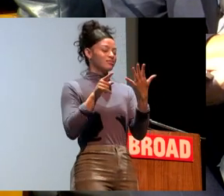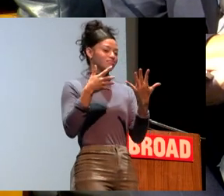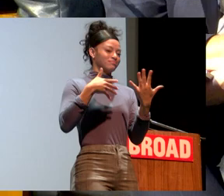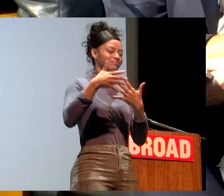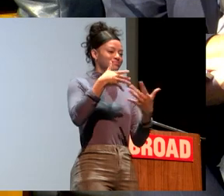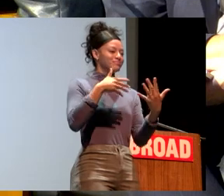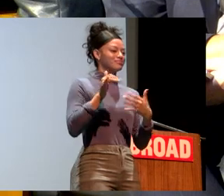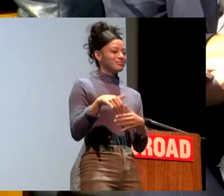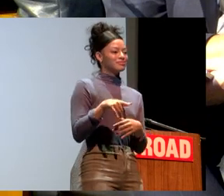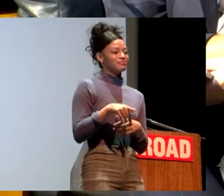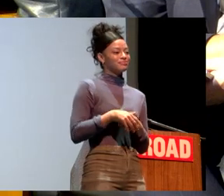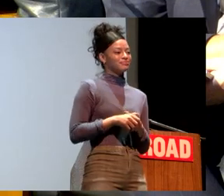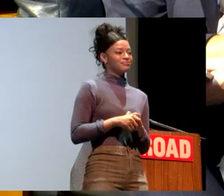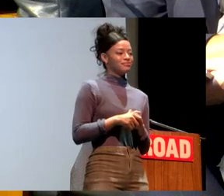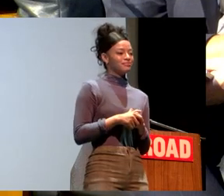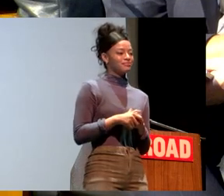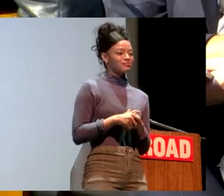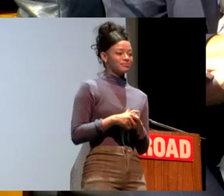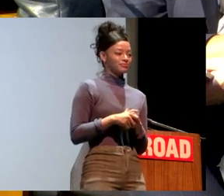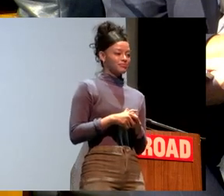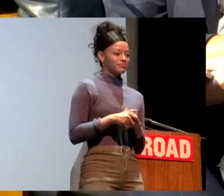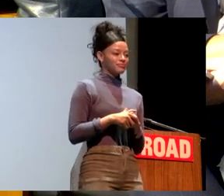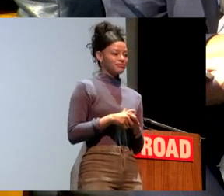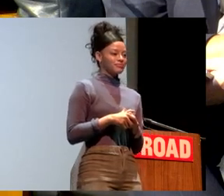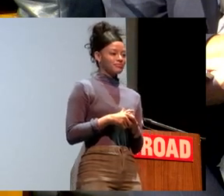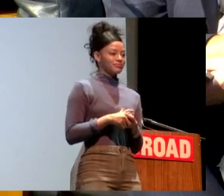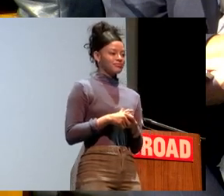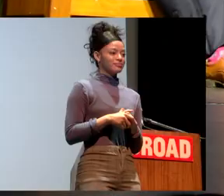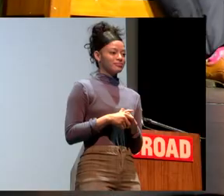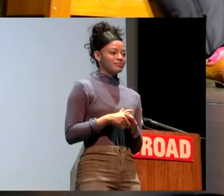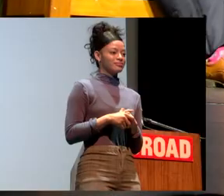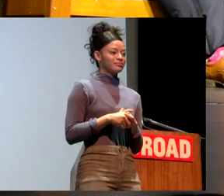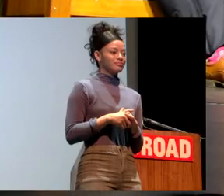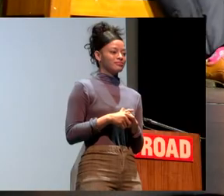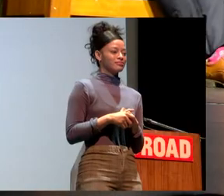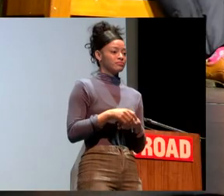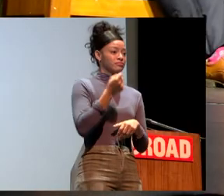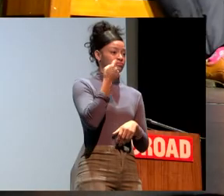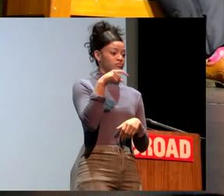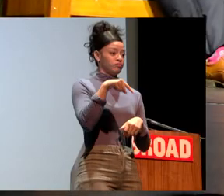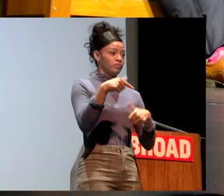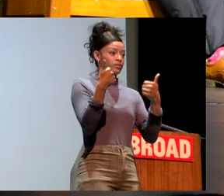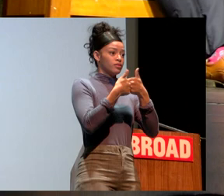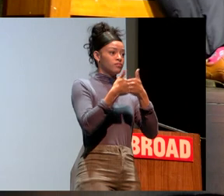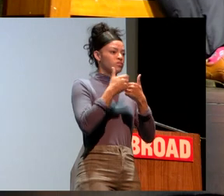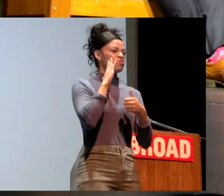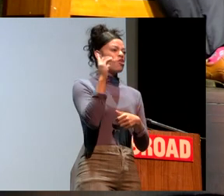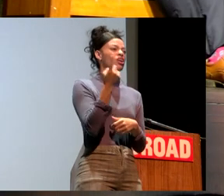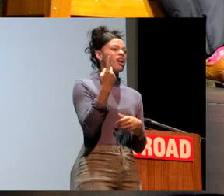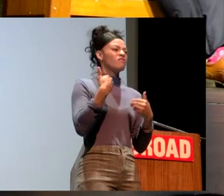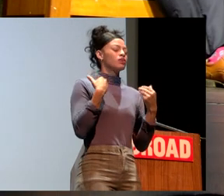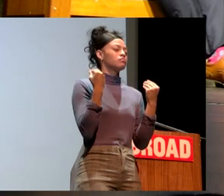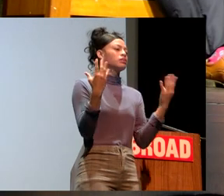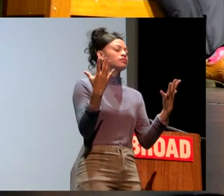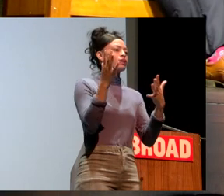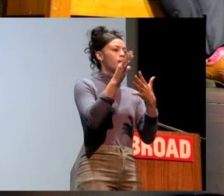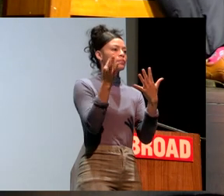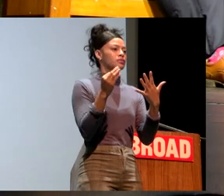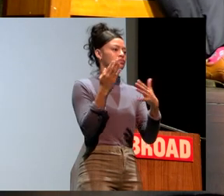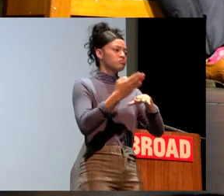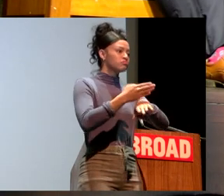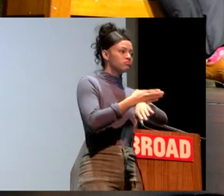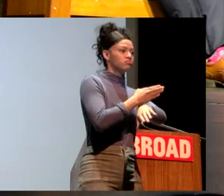updating the map, updating the new features they have on Unreal to be featured on Fortnite. So I understand people can get addicted because compared